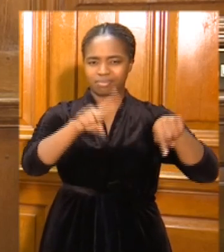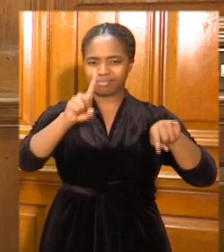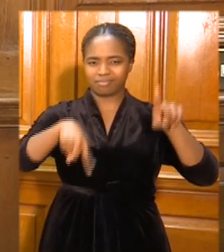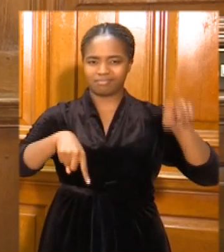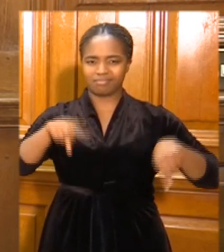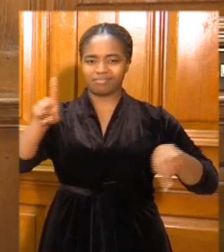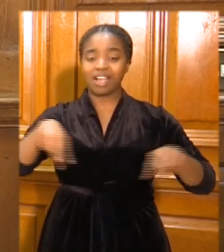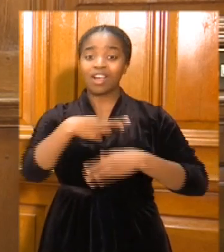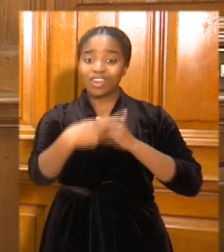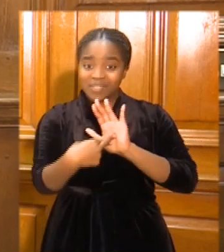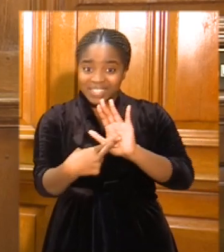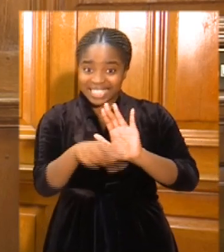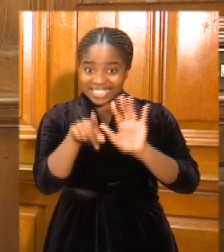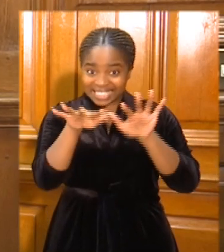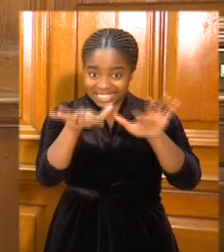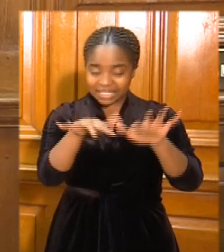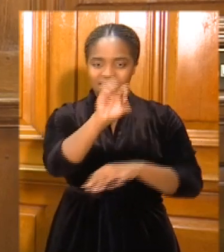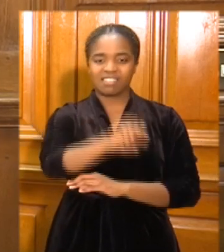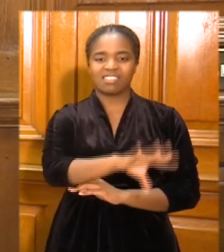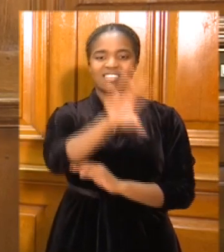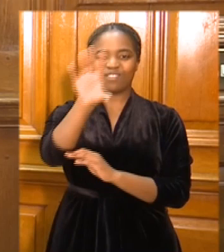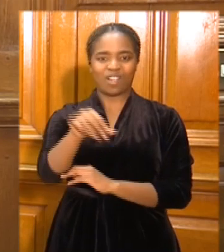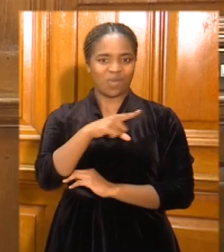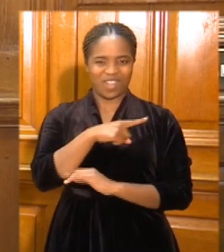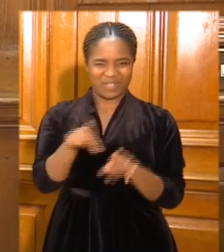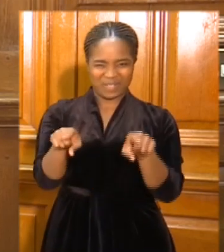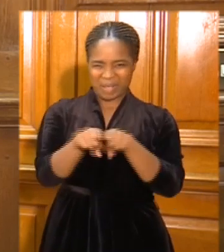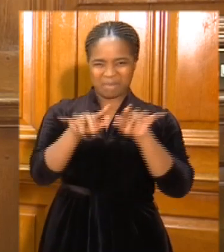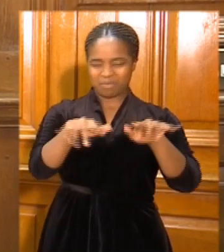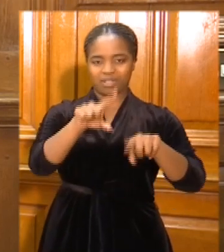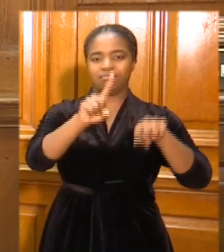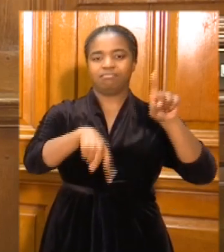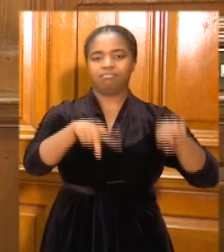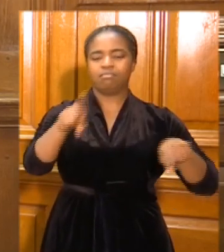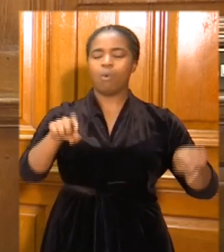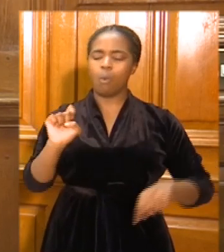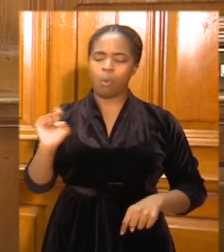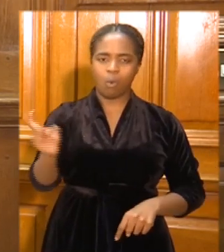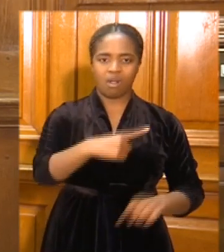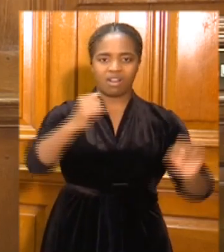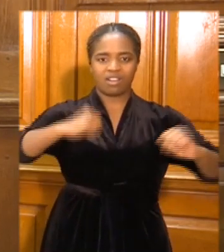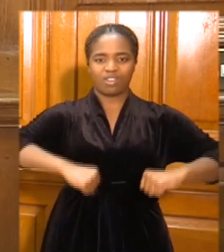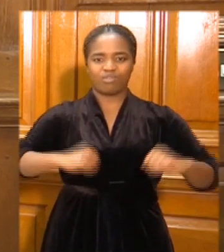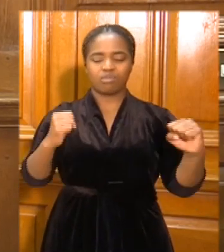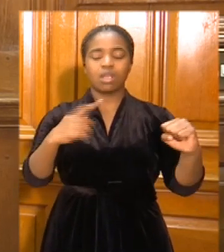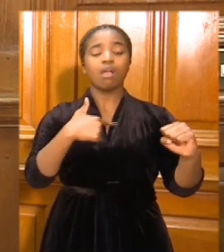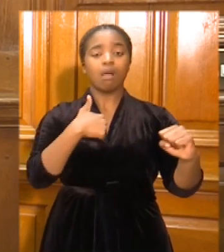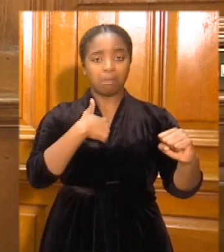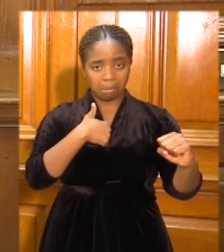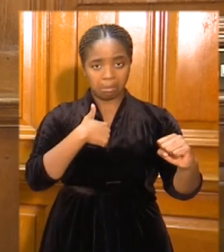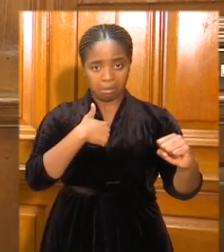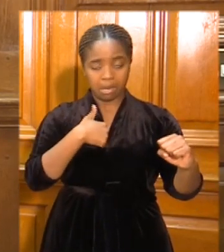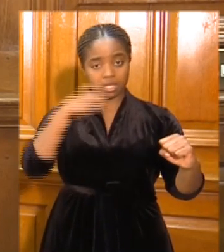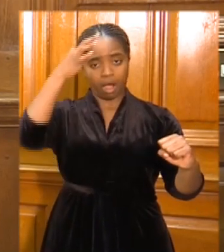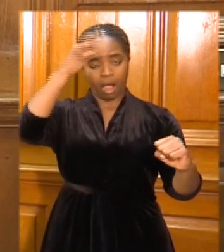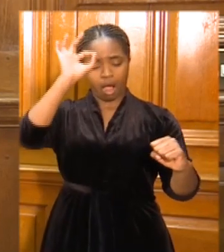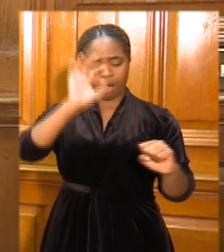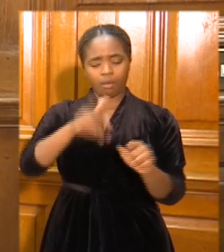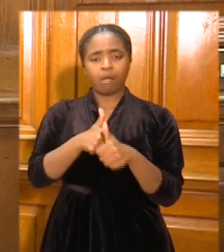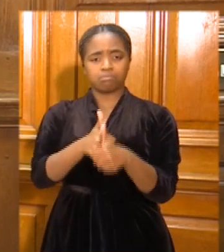African people themselves. And all of them agree that we acted appropriately